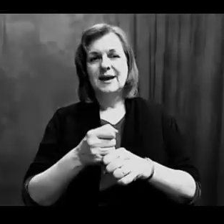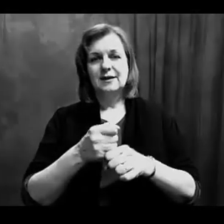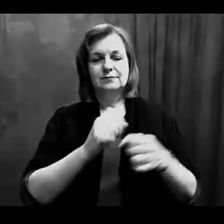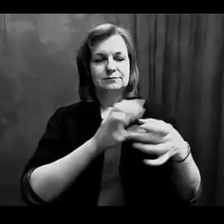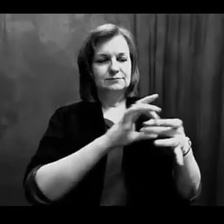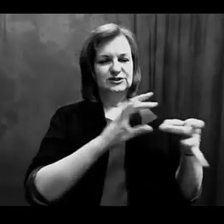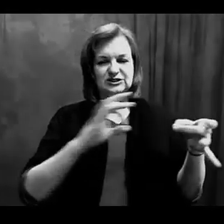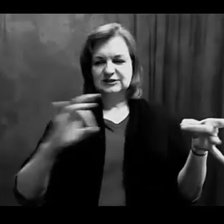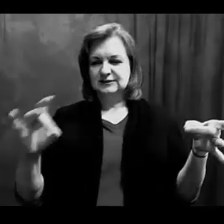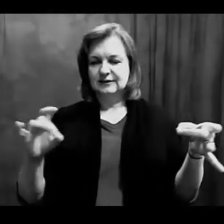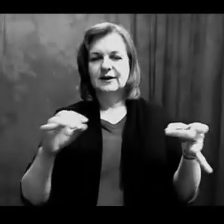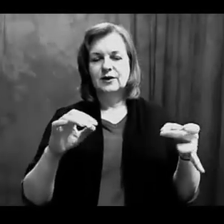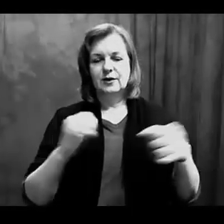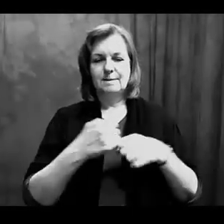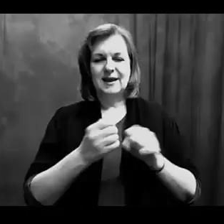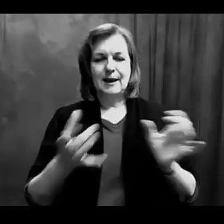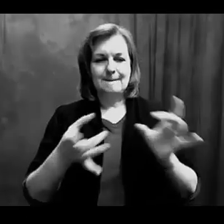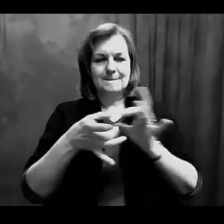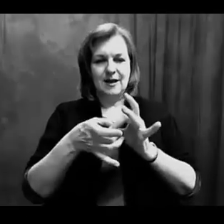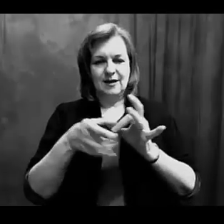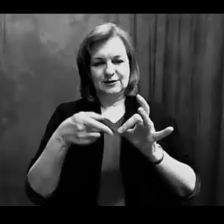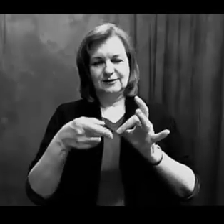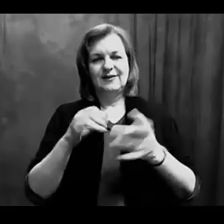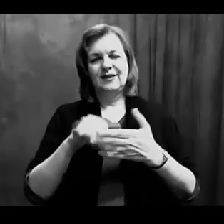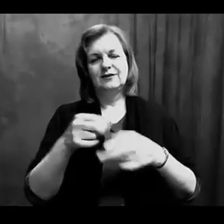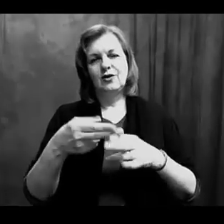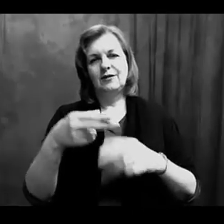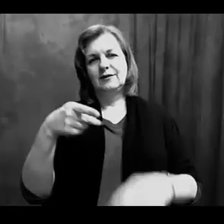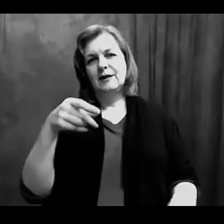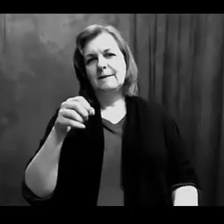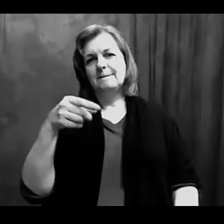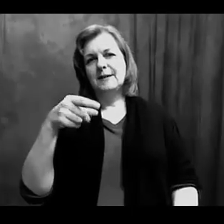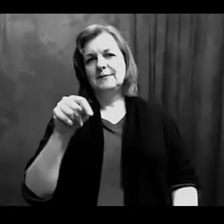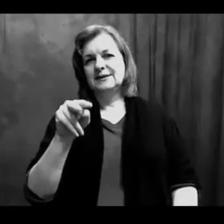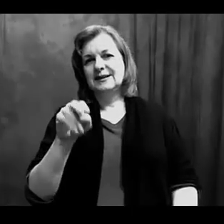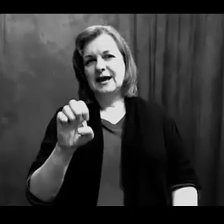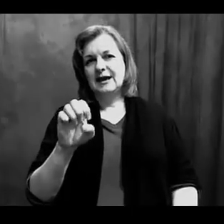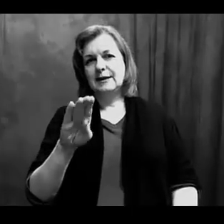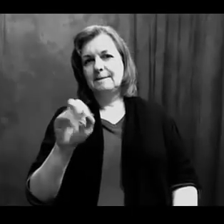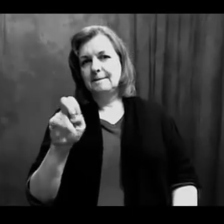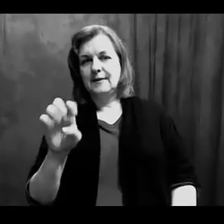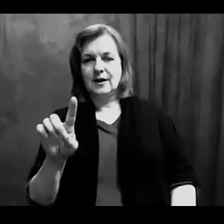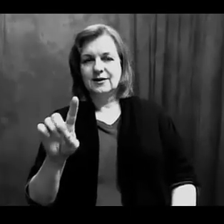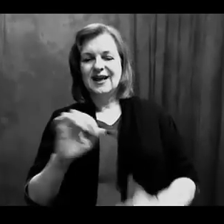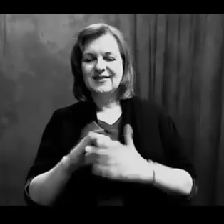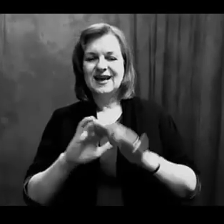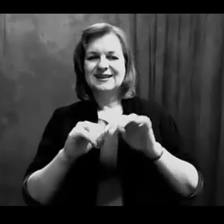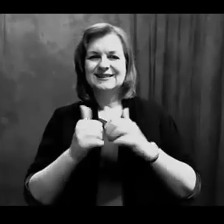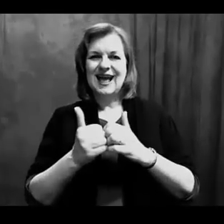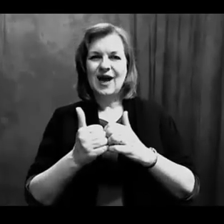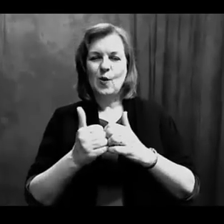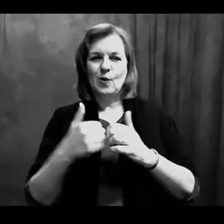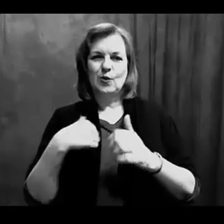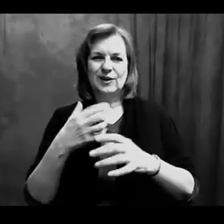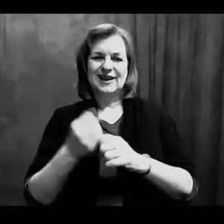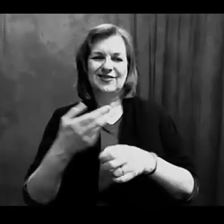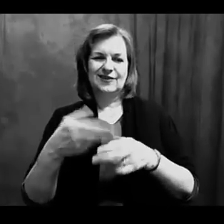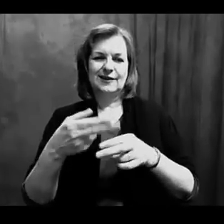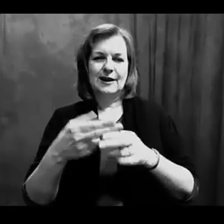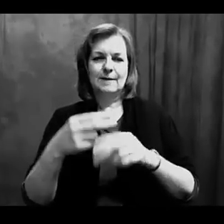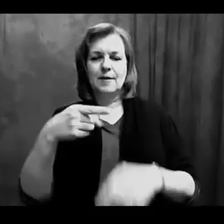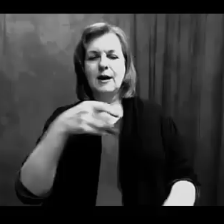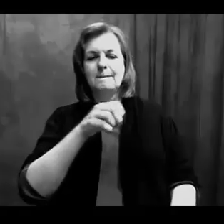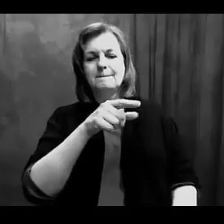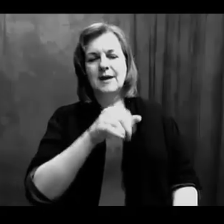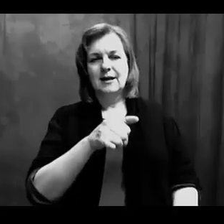when we do this, we're actually going to create something known as a peptide bond with those amino groups. The peptide